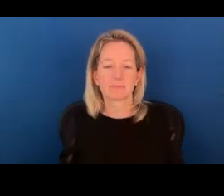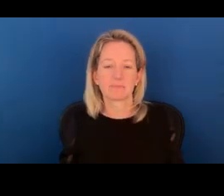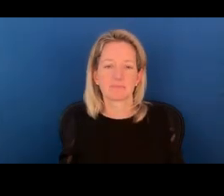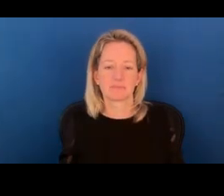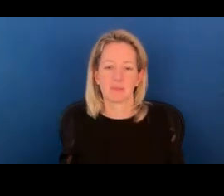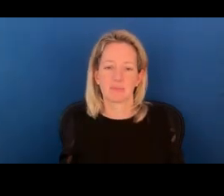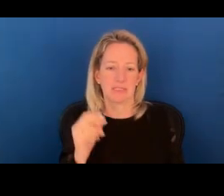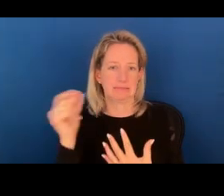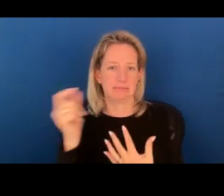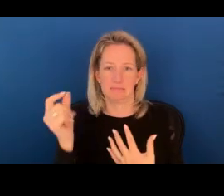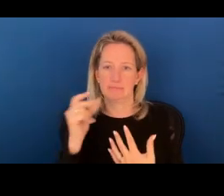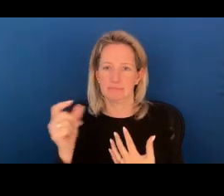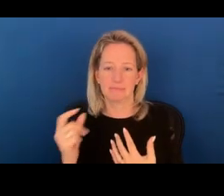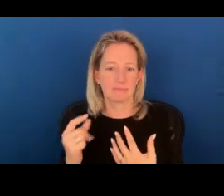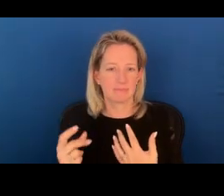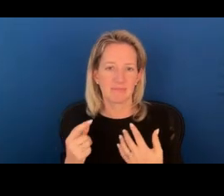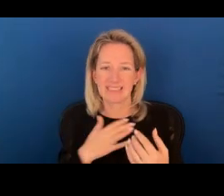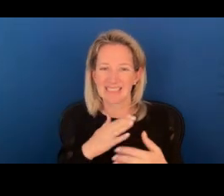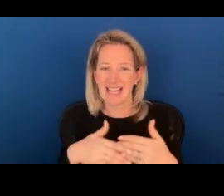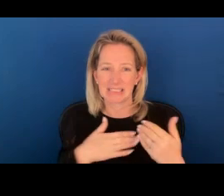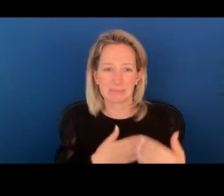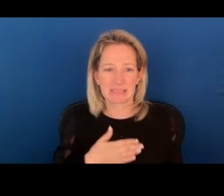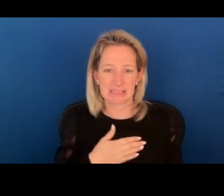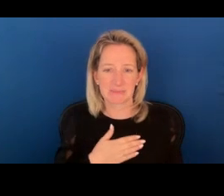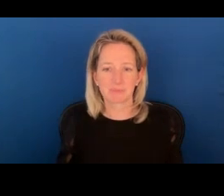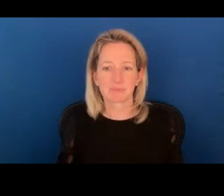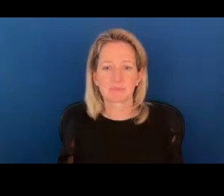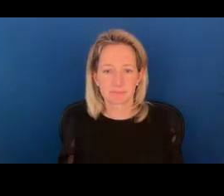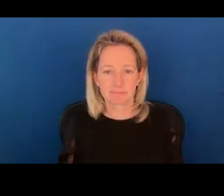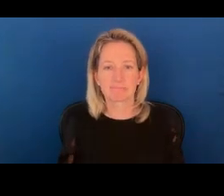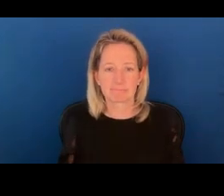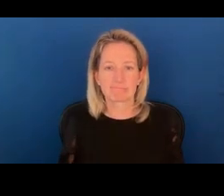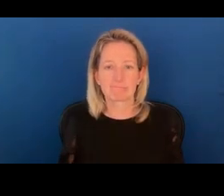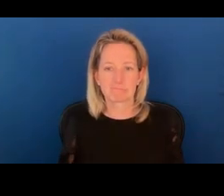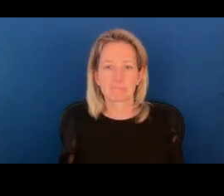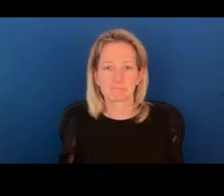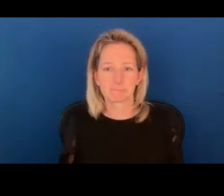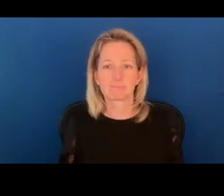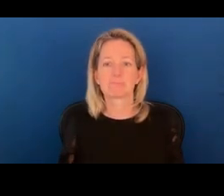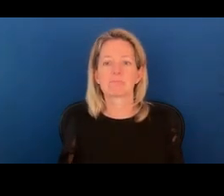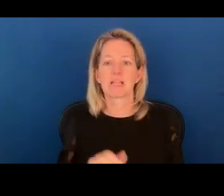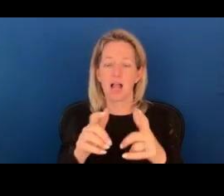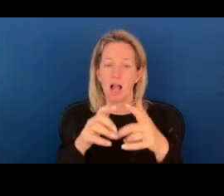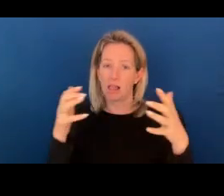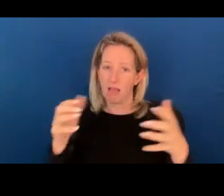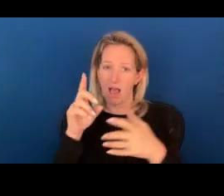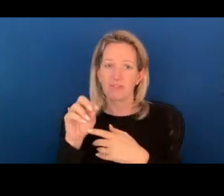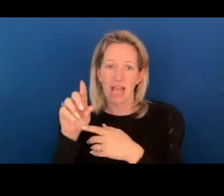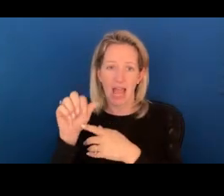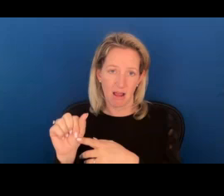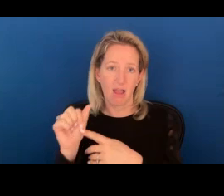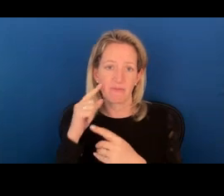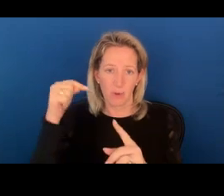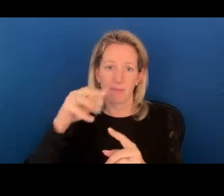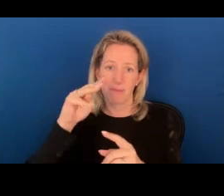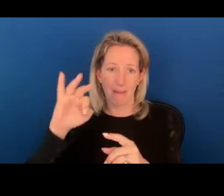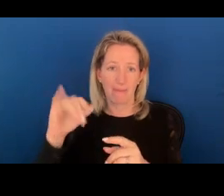these. Unfortunately, I have a lot of data to go through with this mapping project. It's very overwhelming. Next,